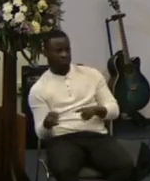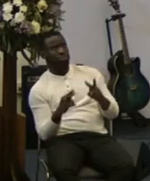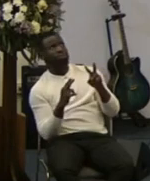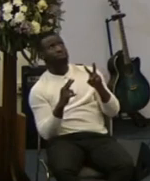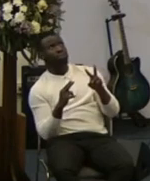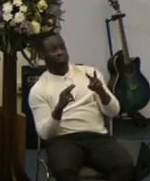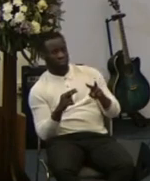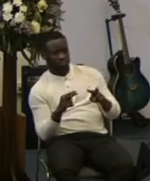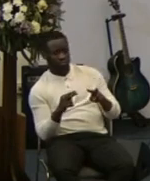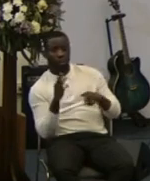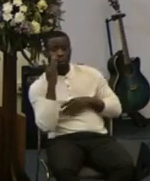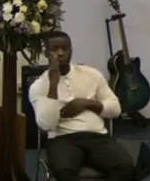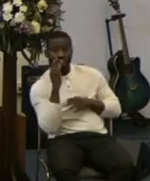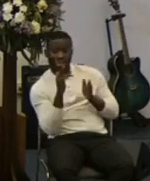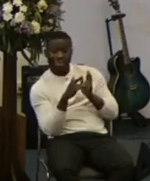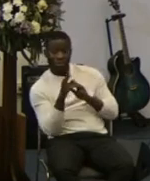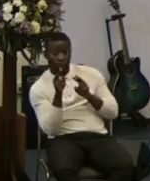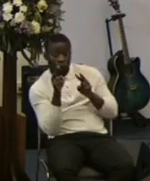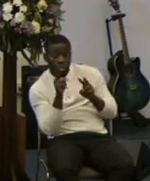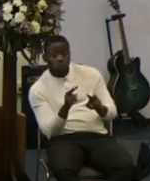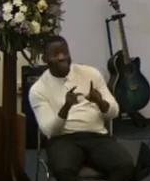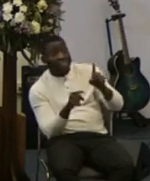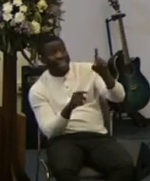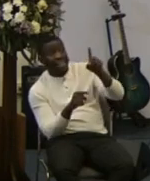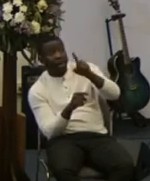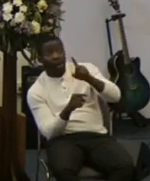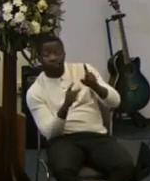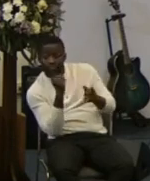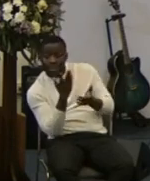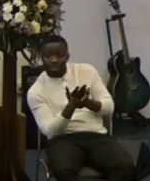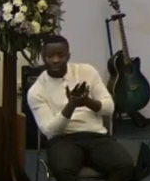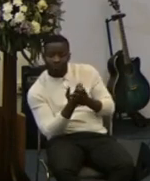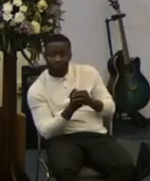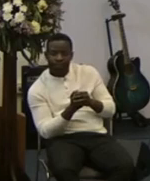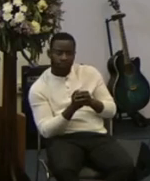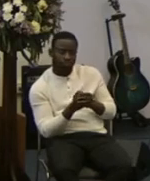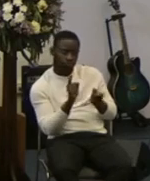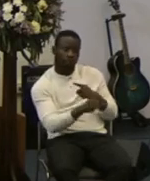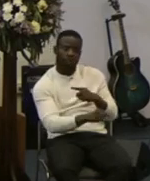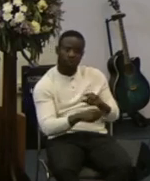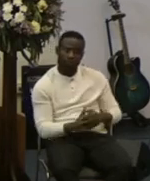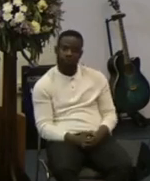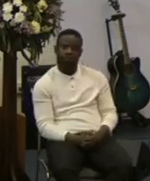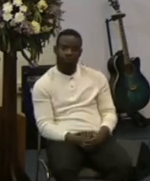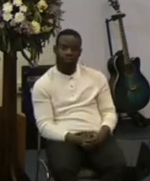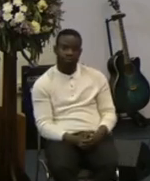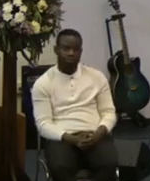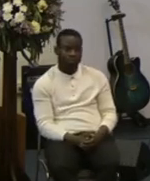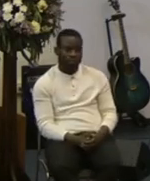does he say? When Jesus saw their faith, he responds.